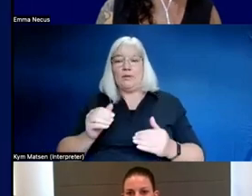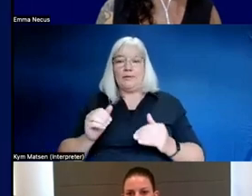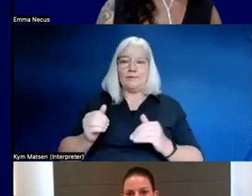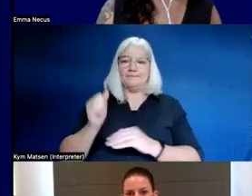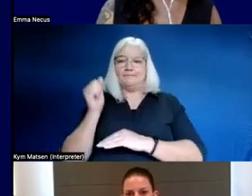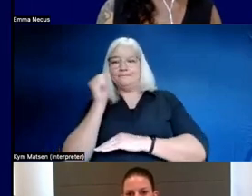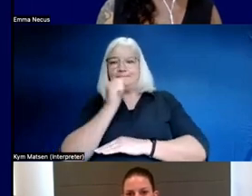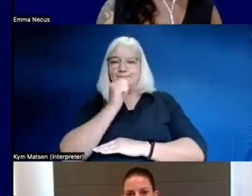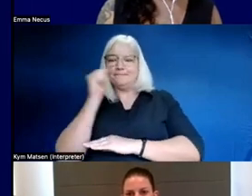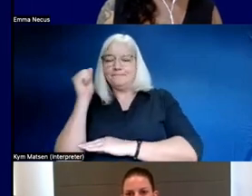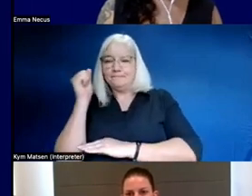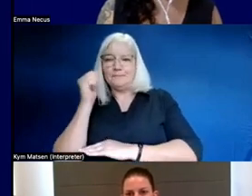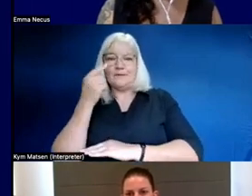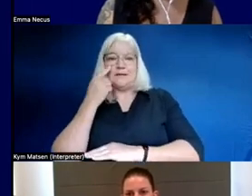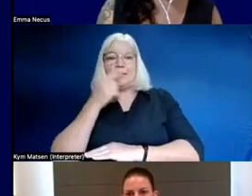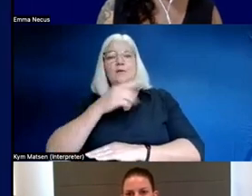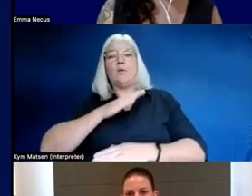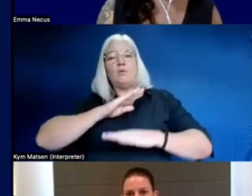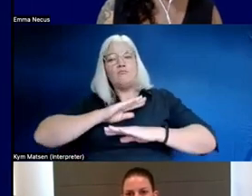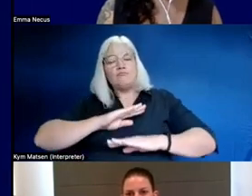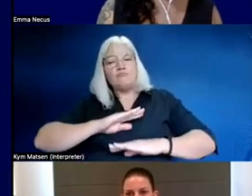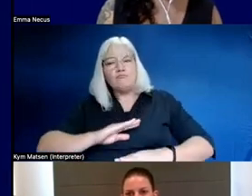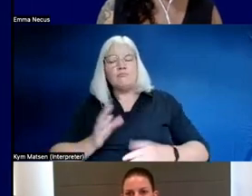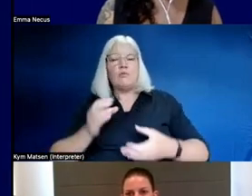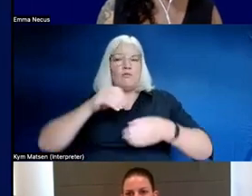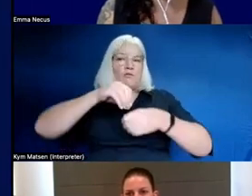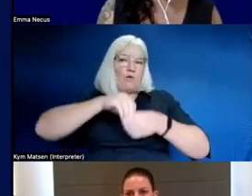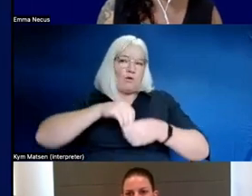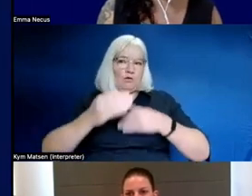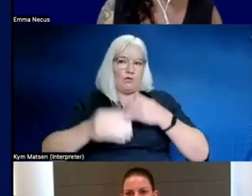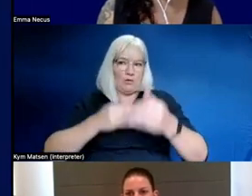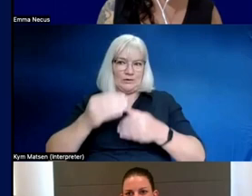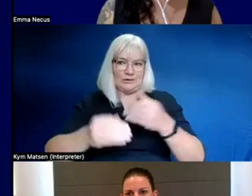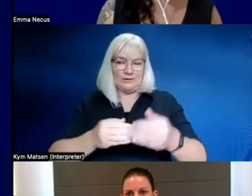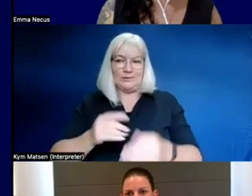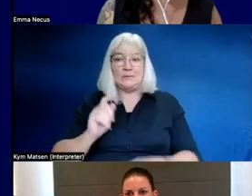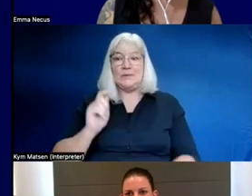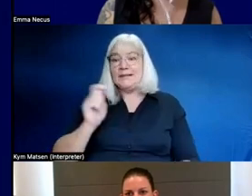process. We're nearly at the end. A couple more videos and then